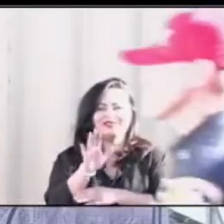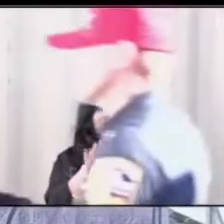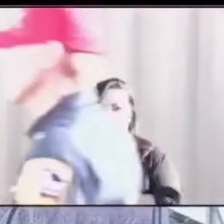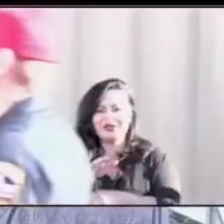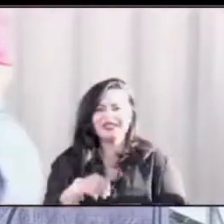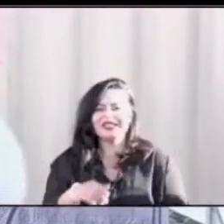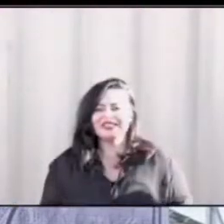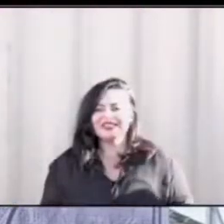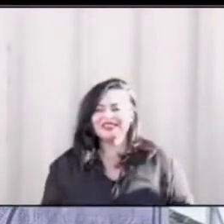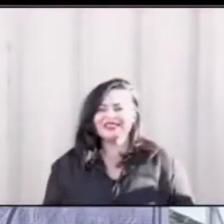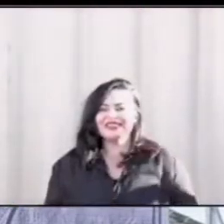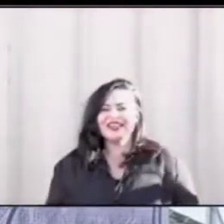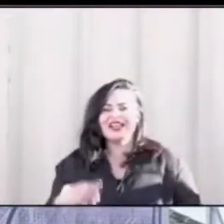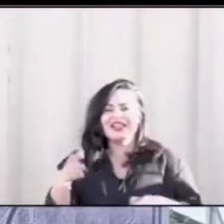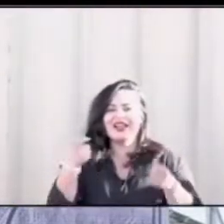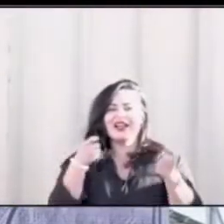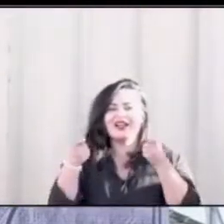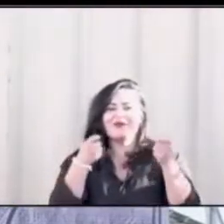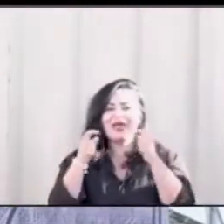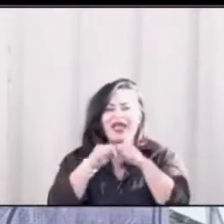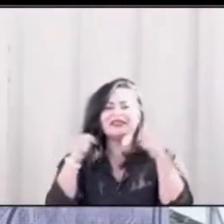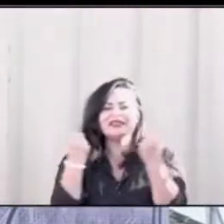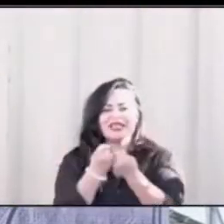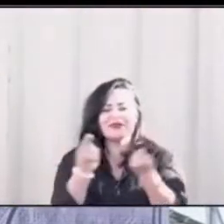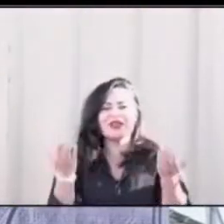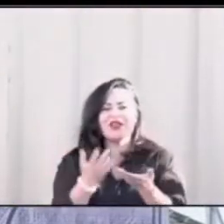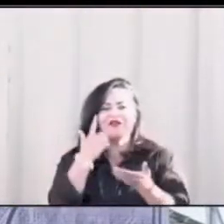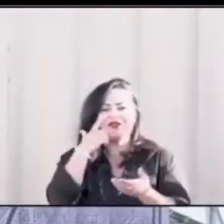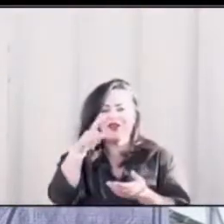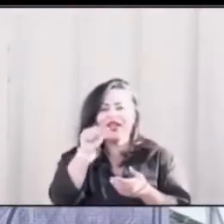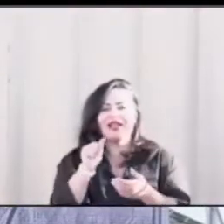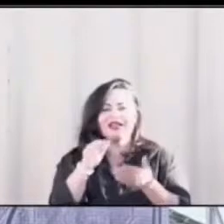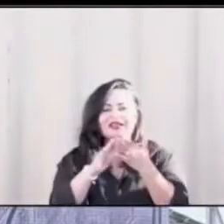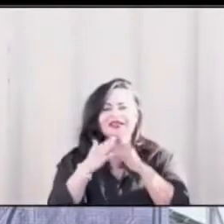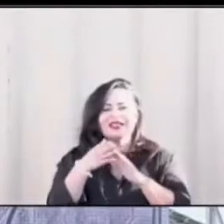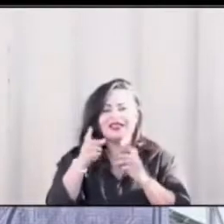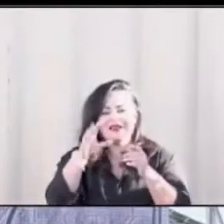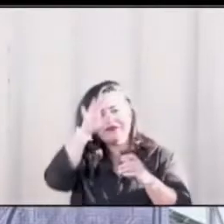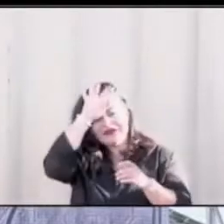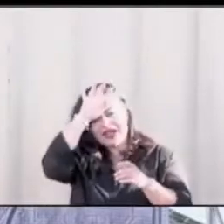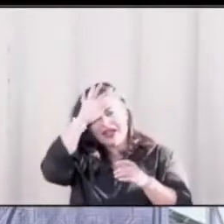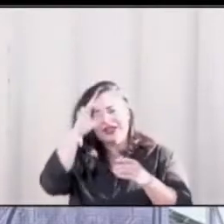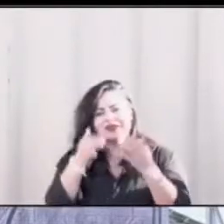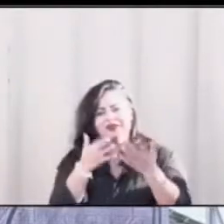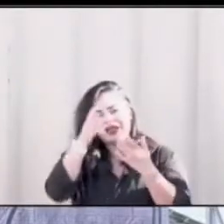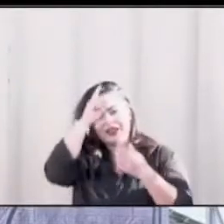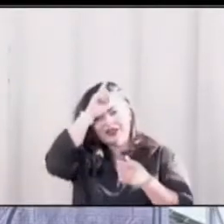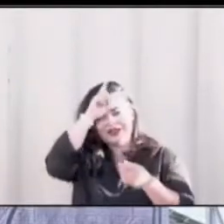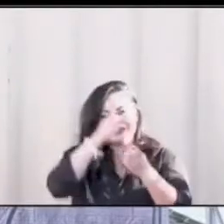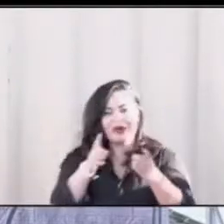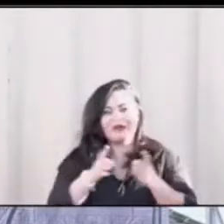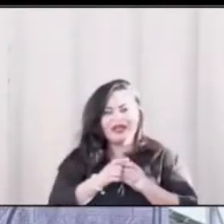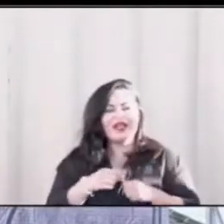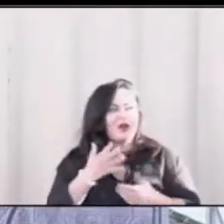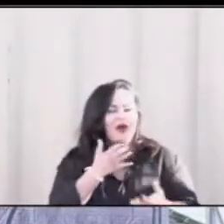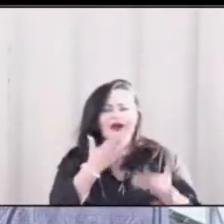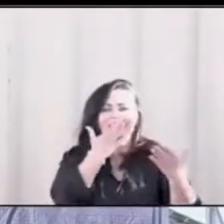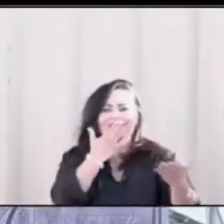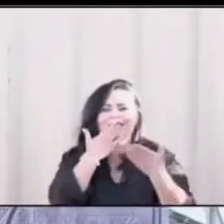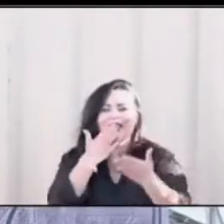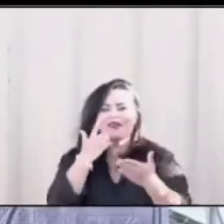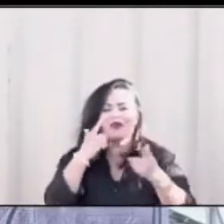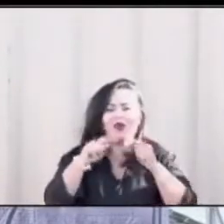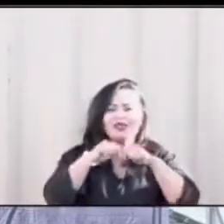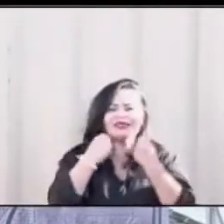the incident command team representing Los Angeles City Fire Department. I just want to thank the public. The amount of resilience